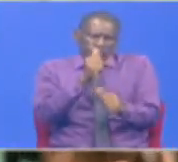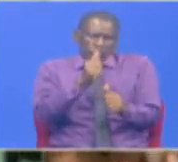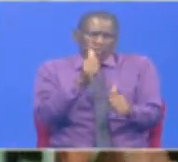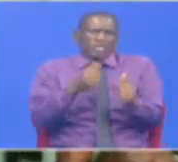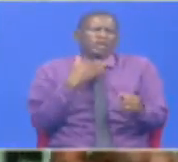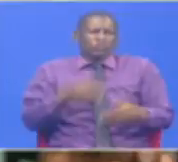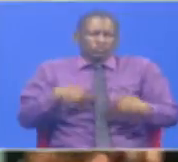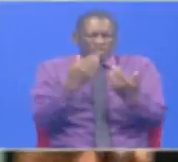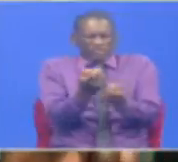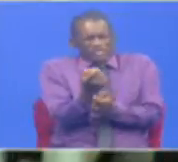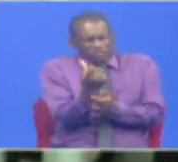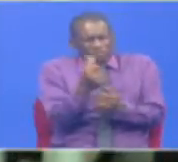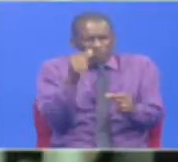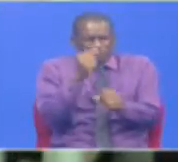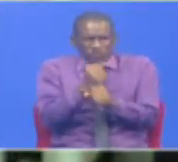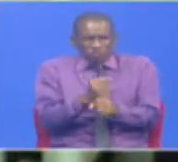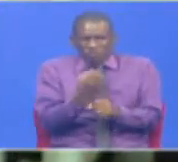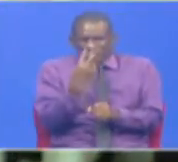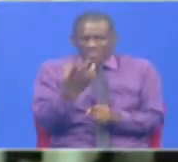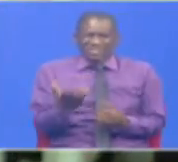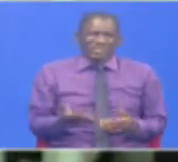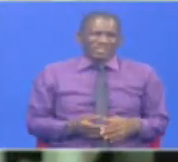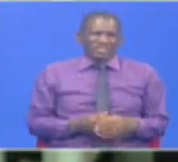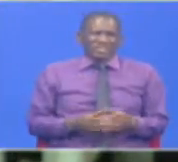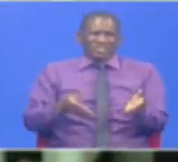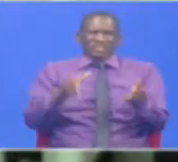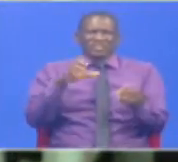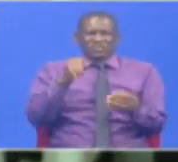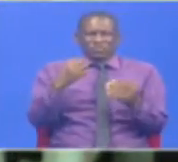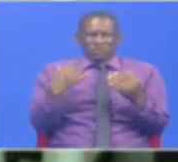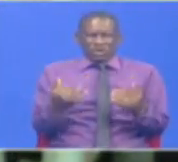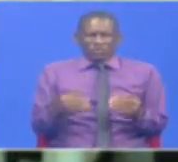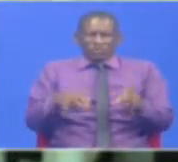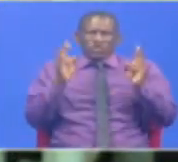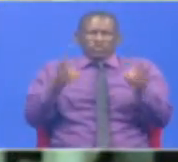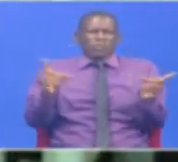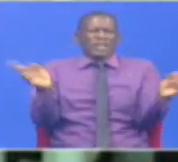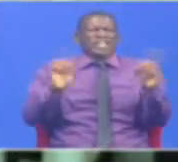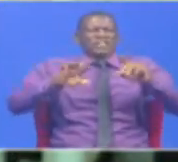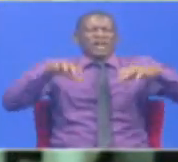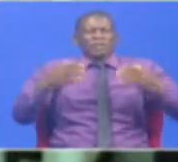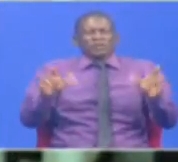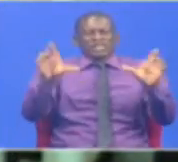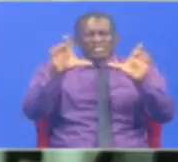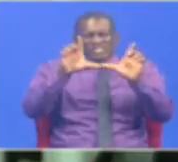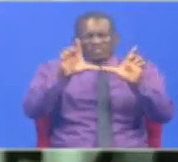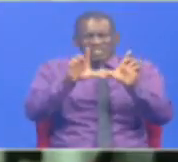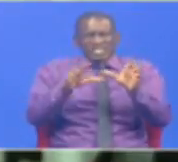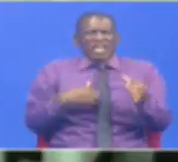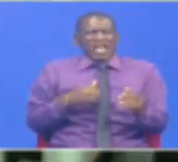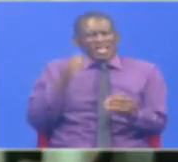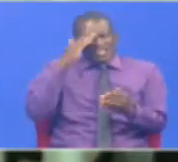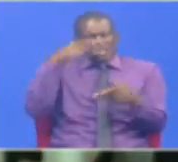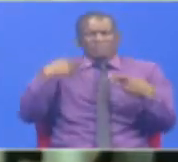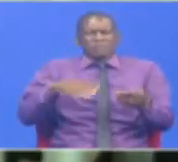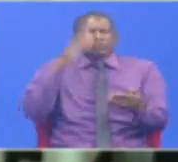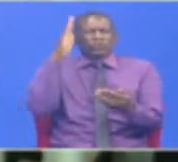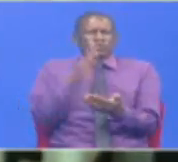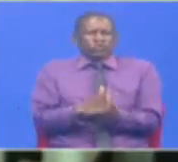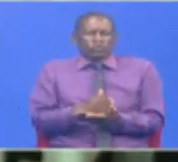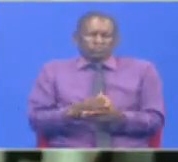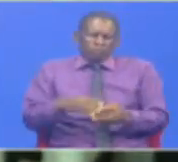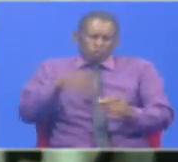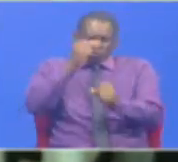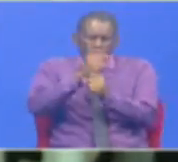job. You know, so it's usually never about the papers. And I think people should stop chasing papers